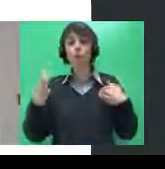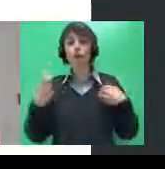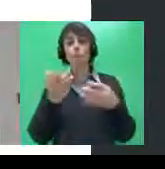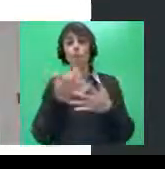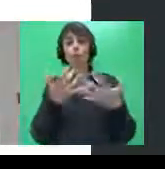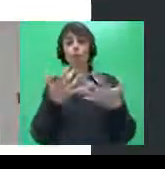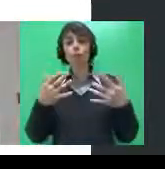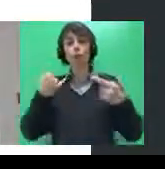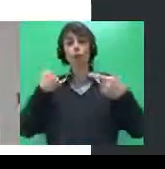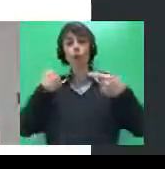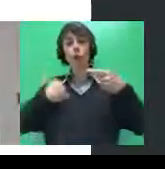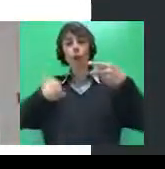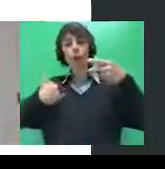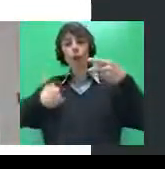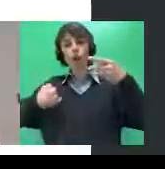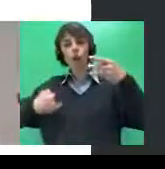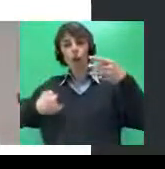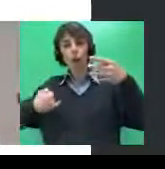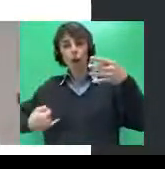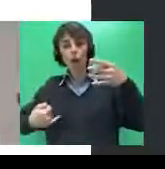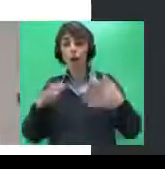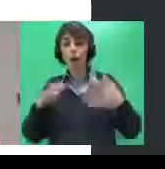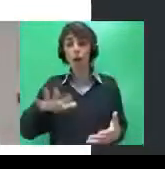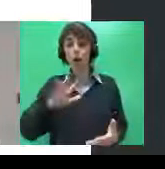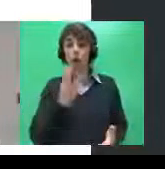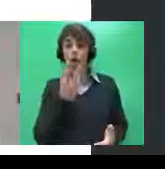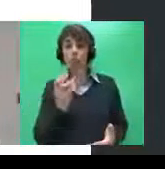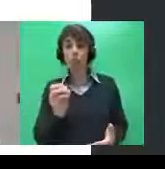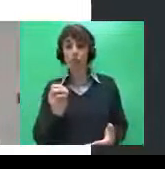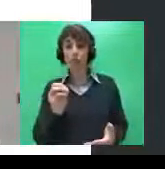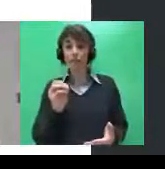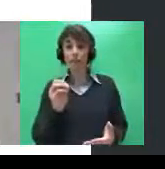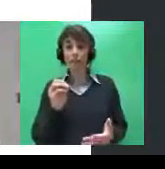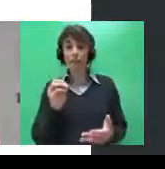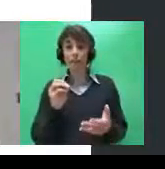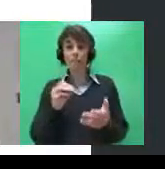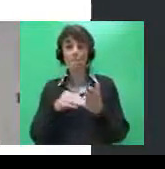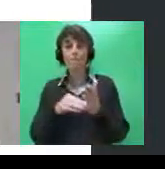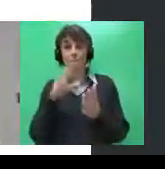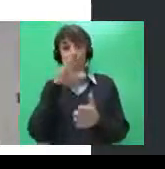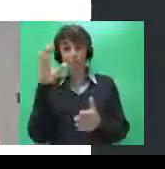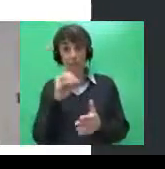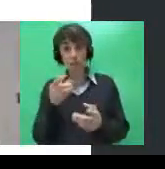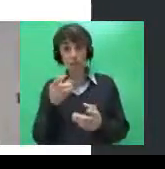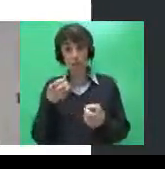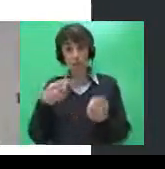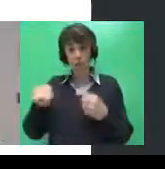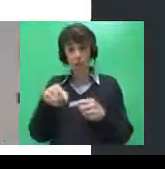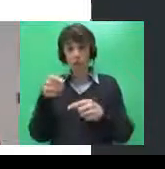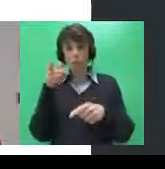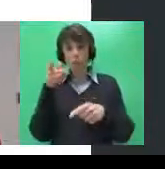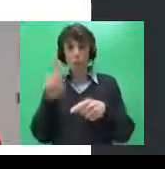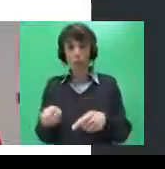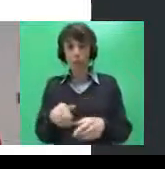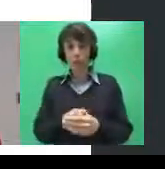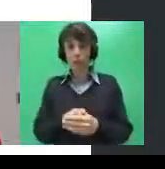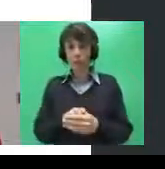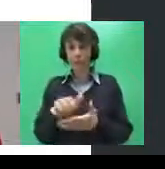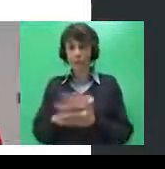between 15–30% of the population. Having multiple long-term conditions can mean that a lot of the symptoms are